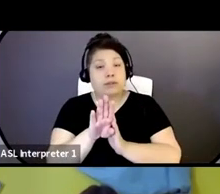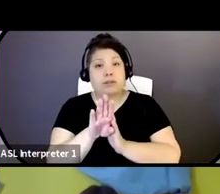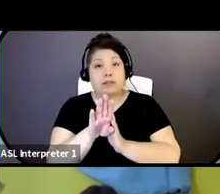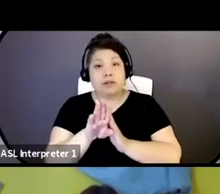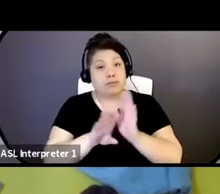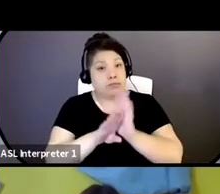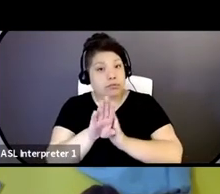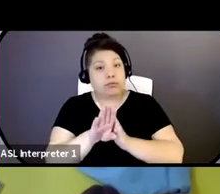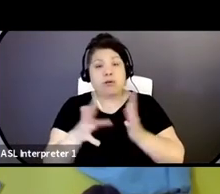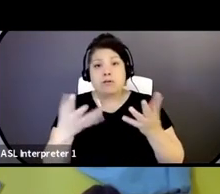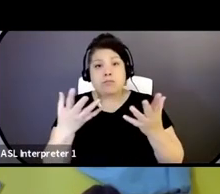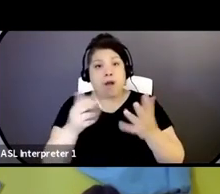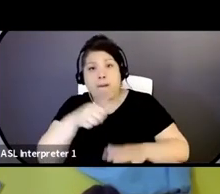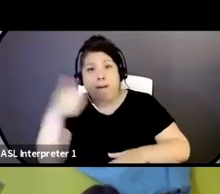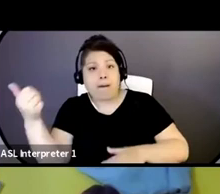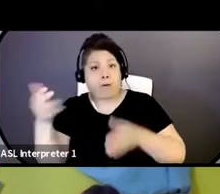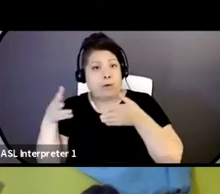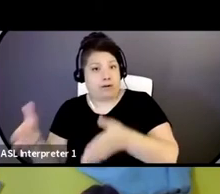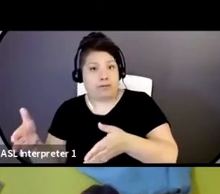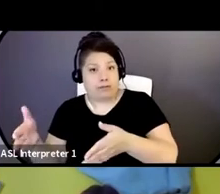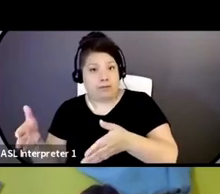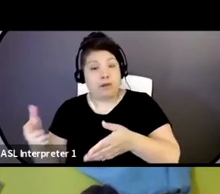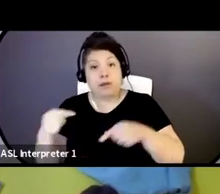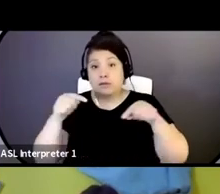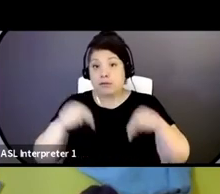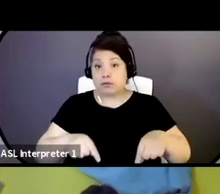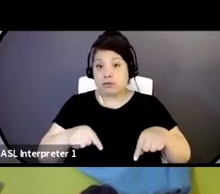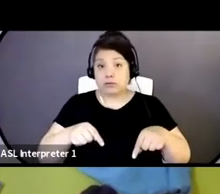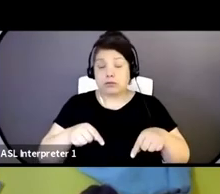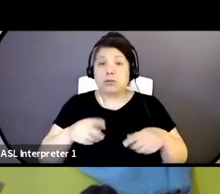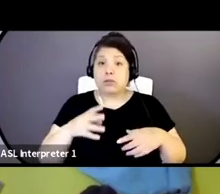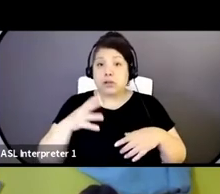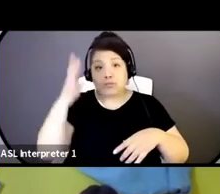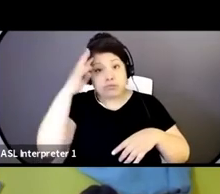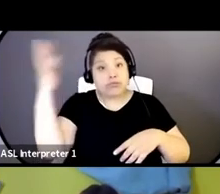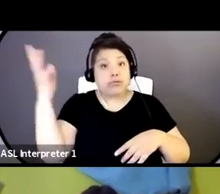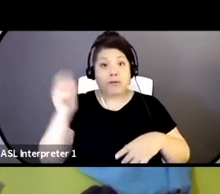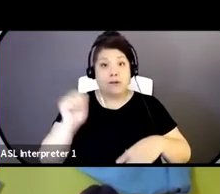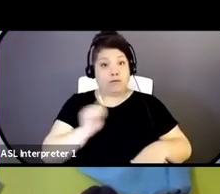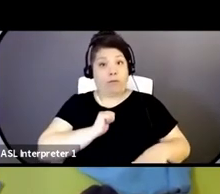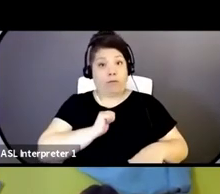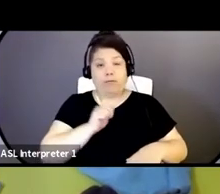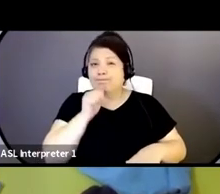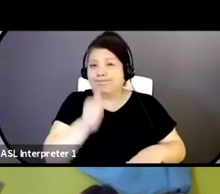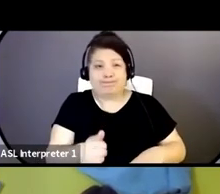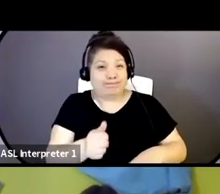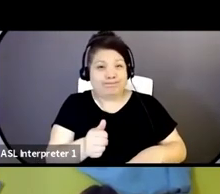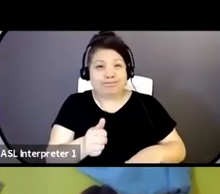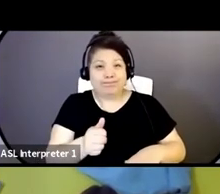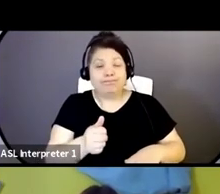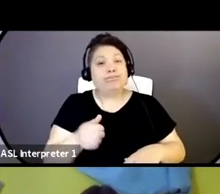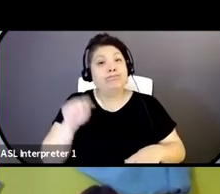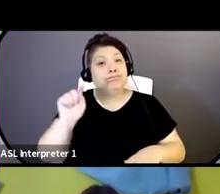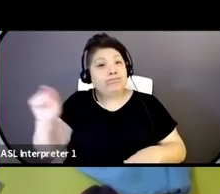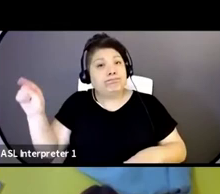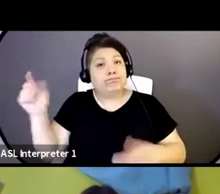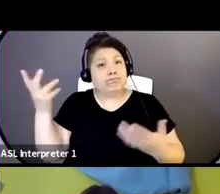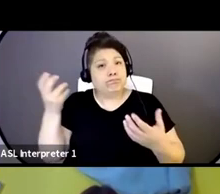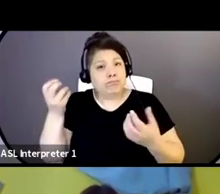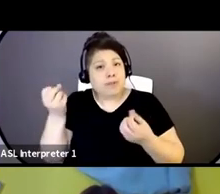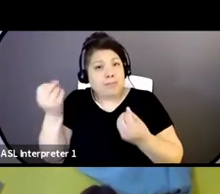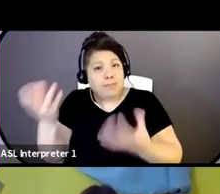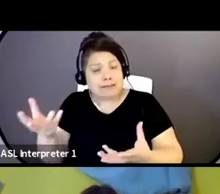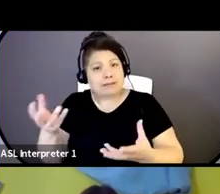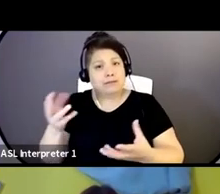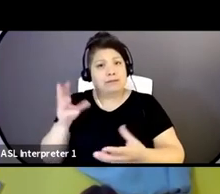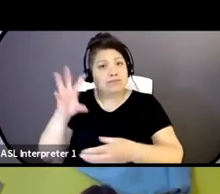those alternatives. We don't claim that we are the first people to do this. We are not the first people to do this. People have been